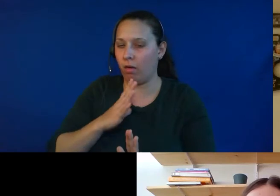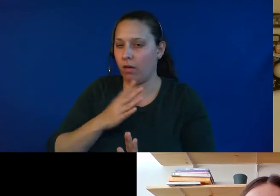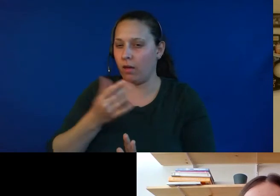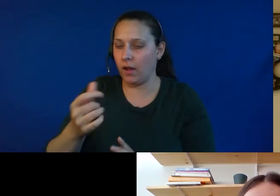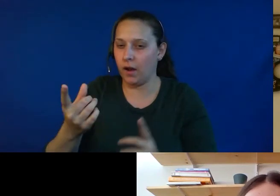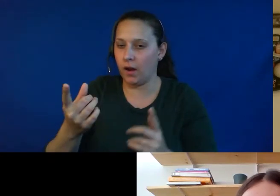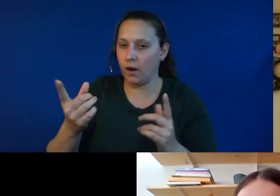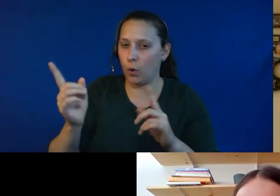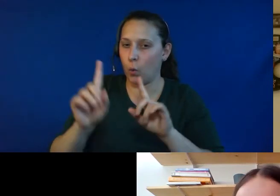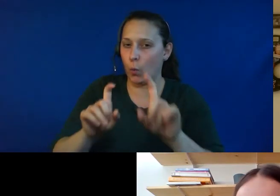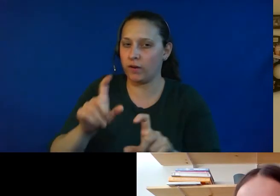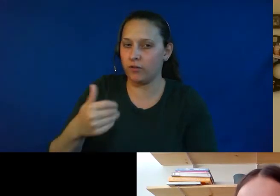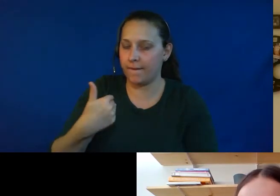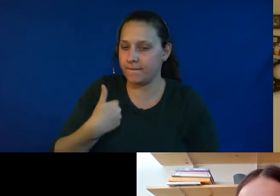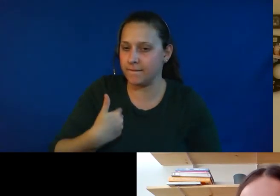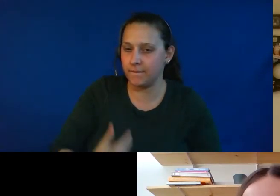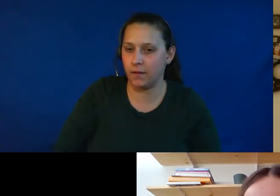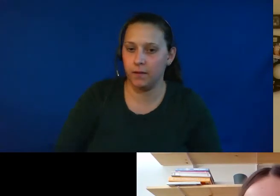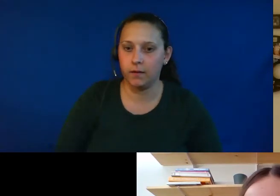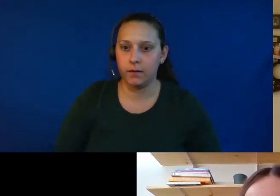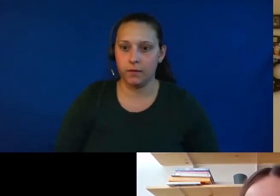for Mosaic.